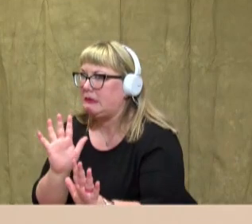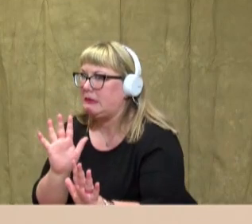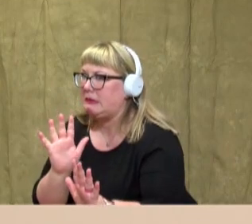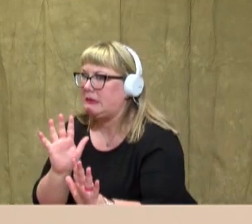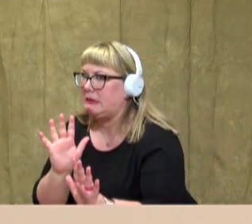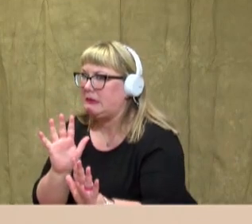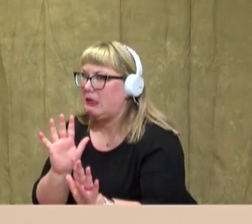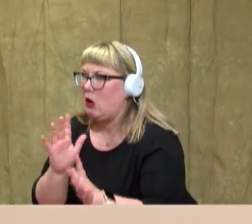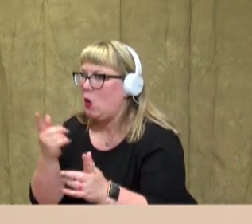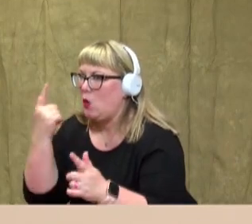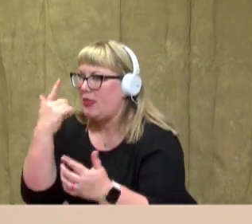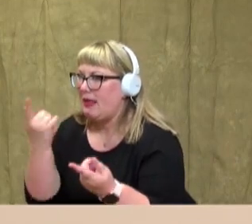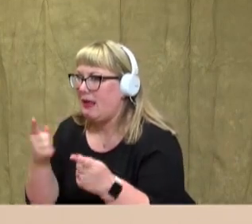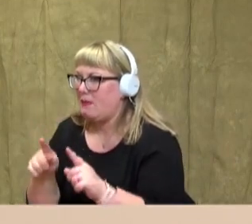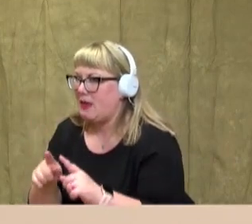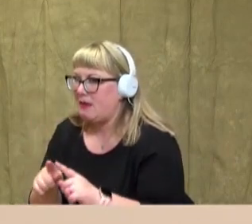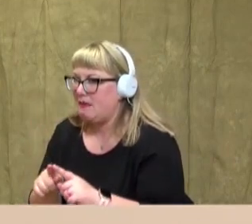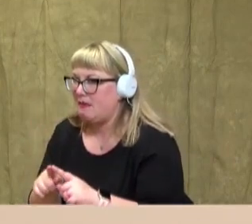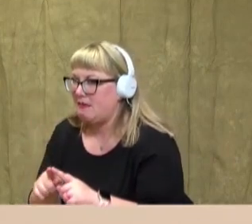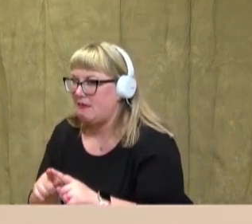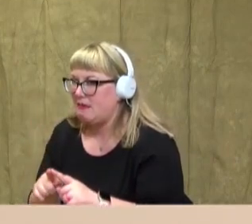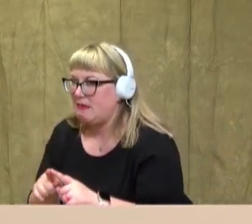machine, what do you think happened?